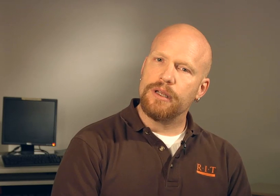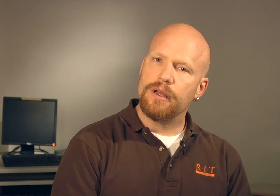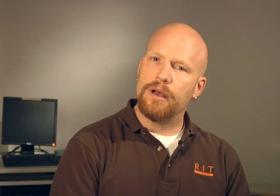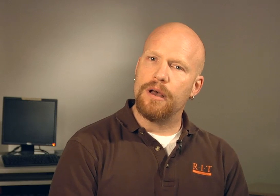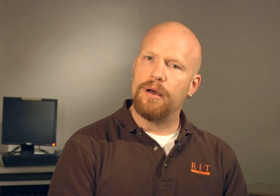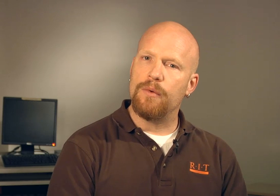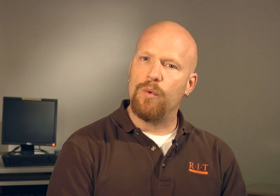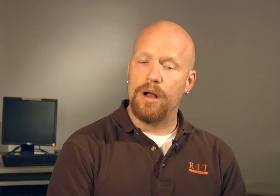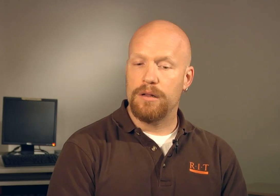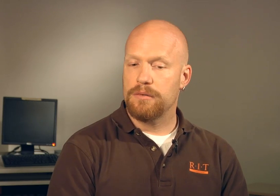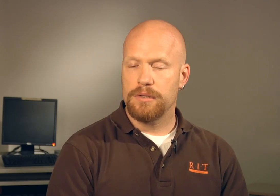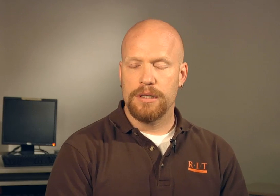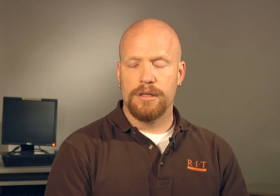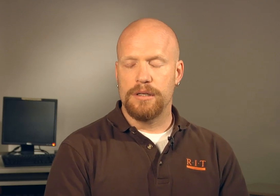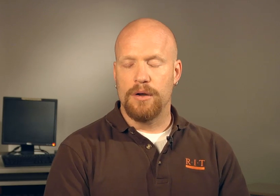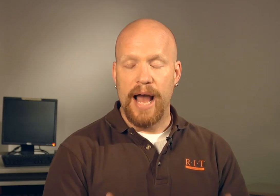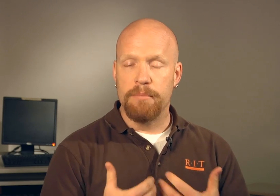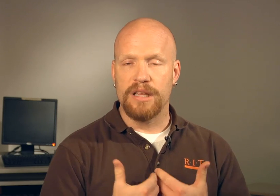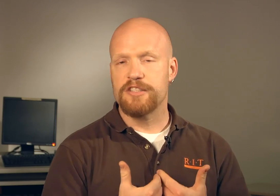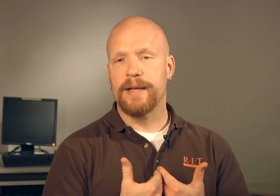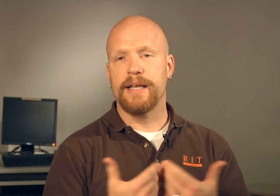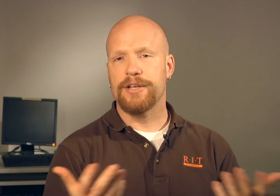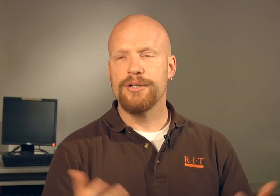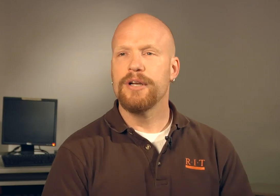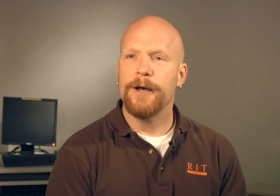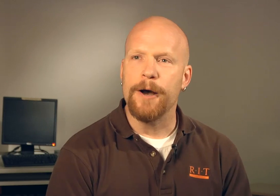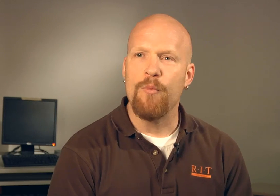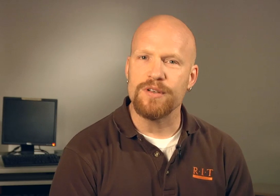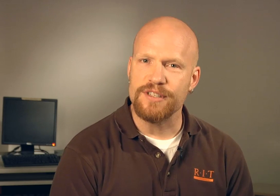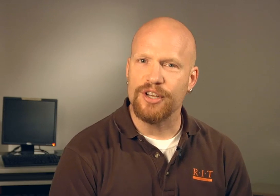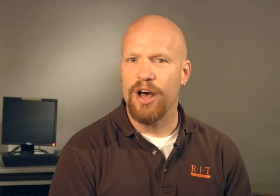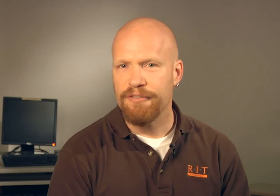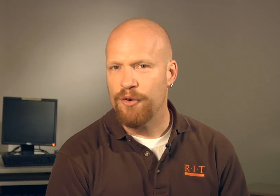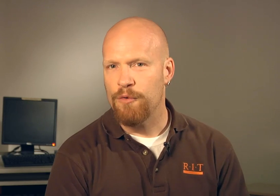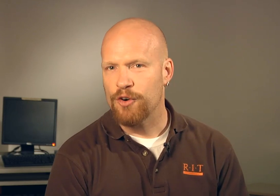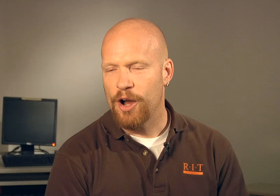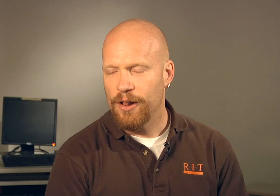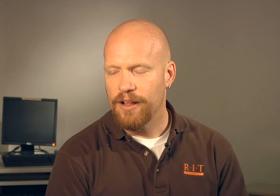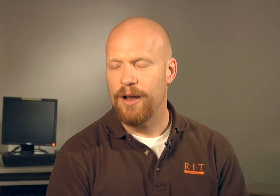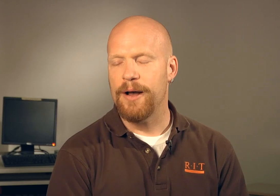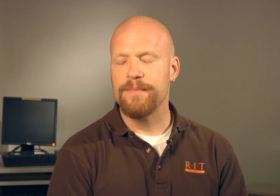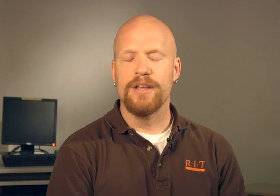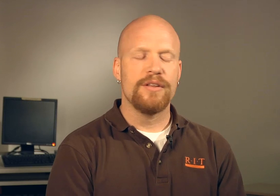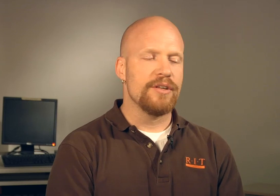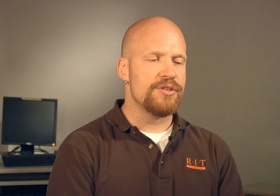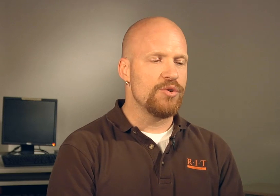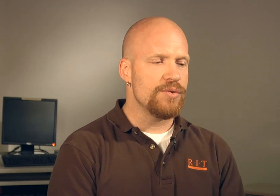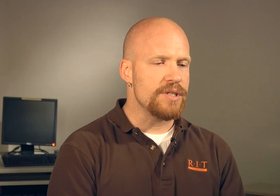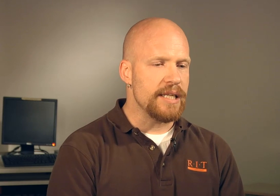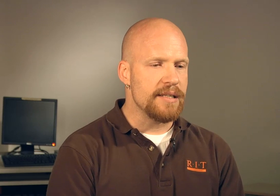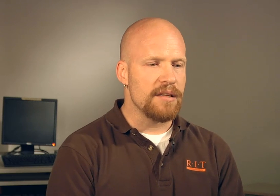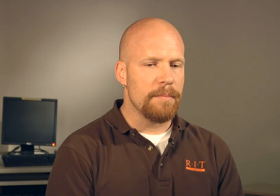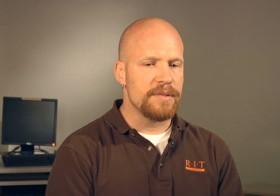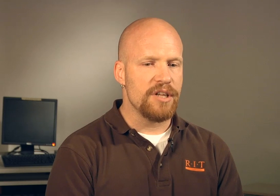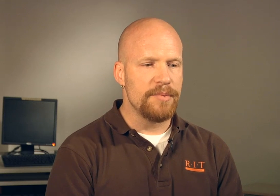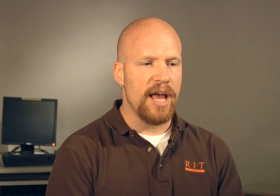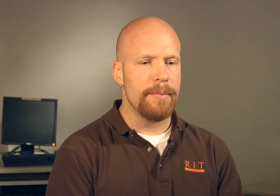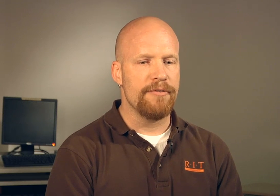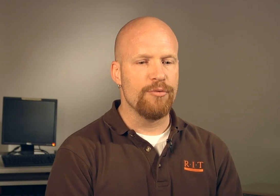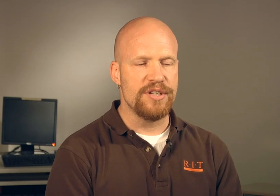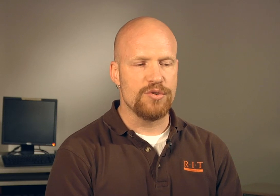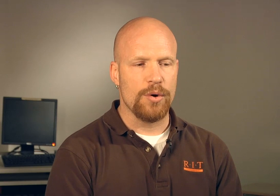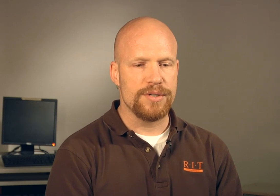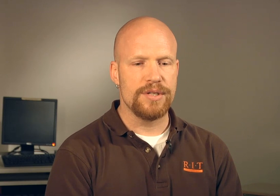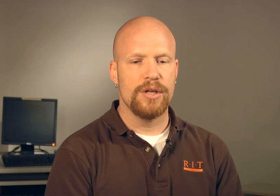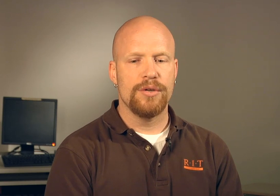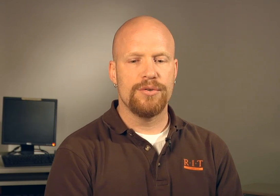instruction, while you know I believe it's spectacular, wasn't enough overall. The students needed some type